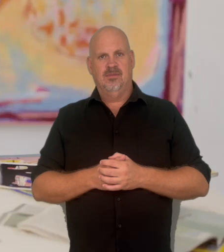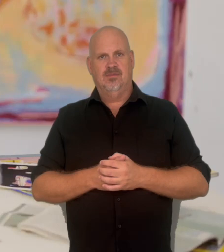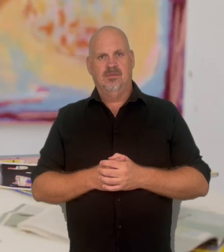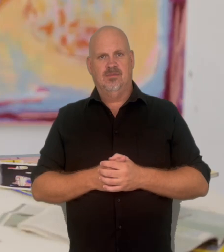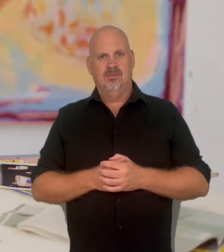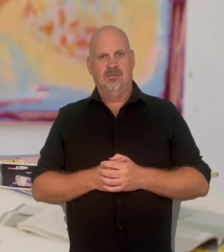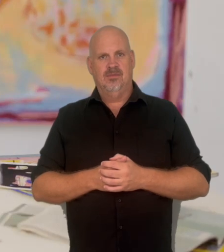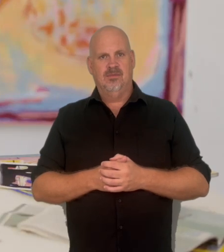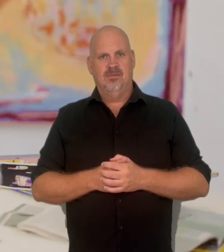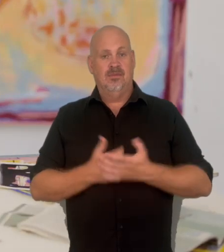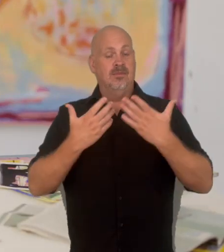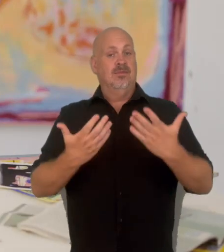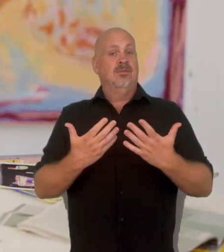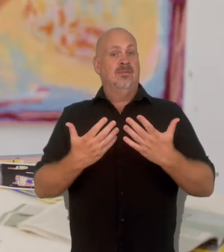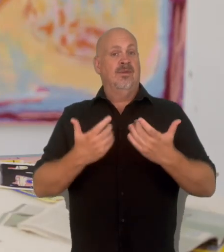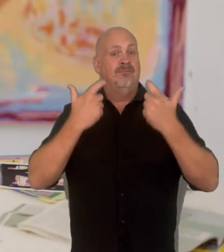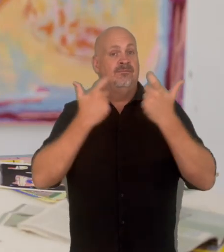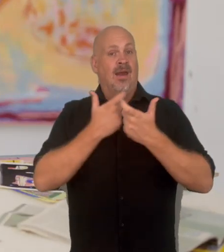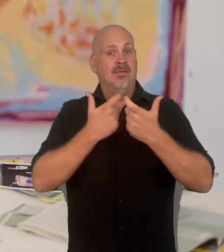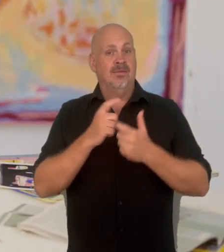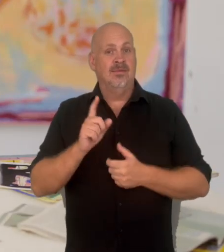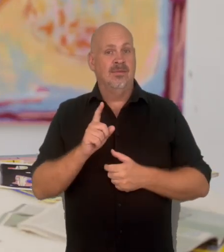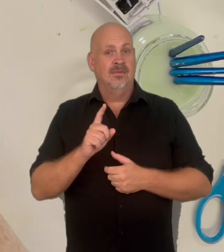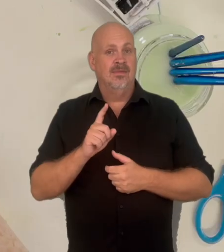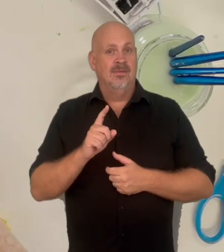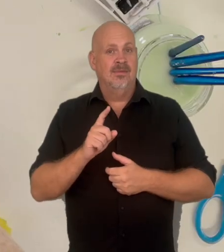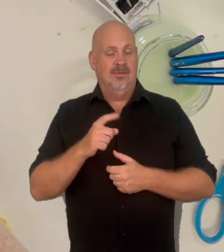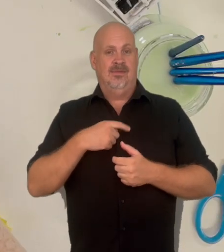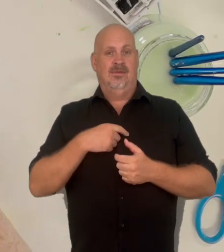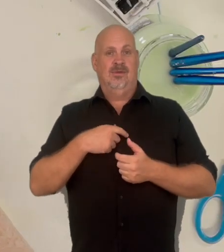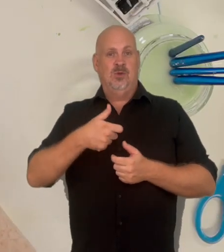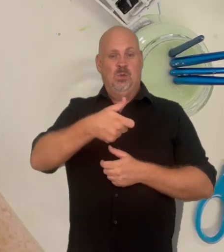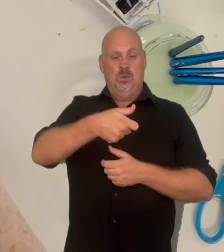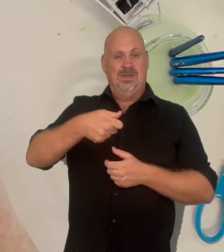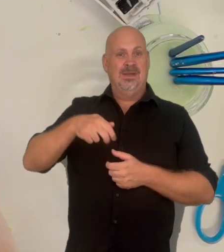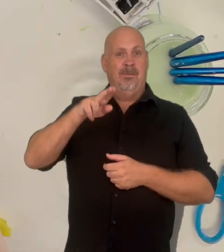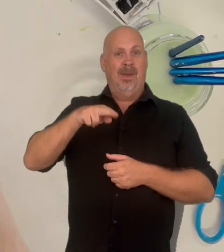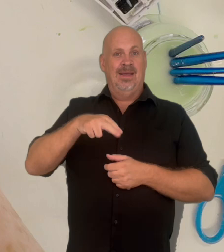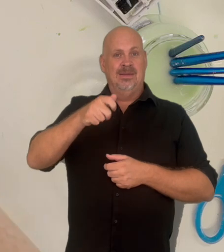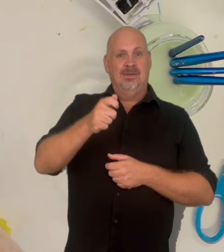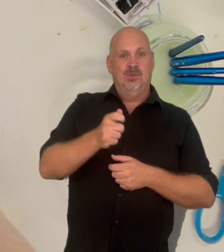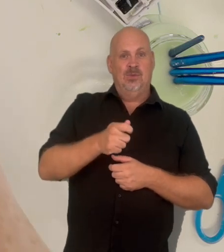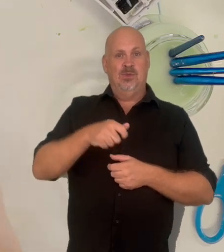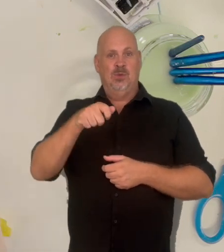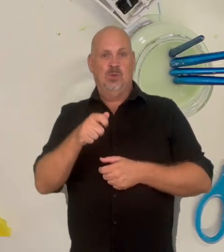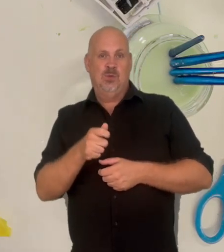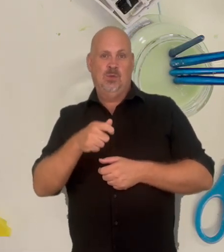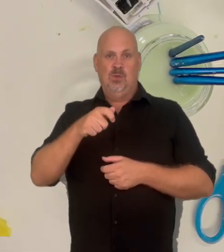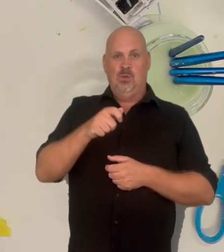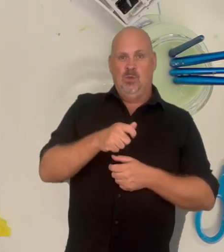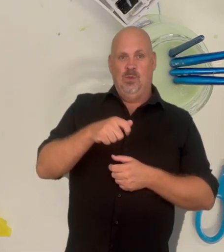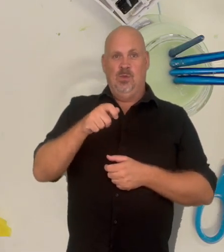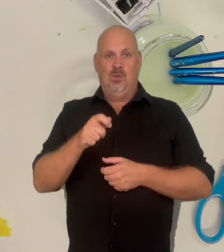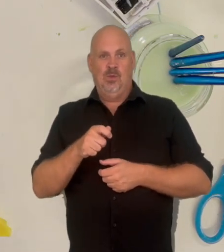Now, for some fun, we're going to just squeeze some paint on here. Some gouache. Ooh, ooh. I'm going to